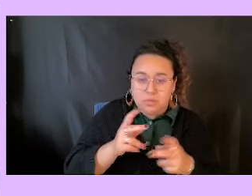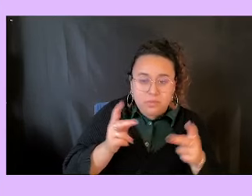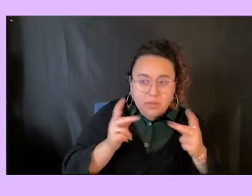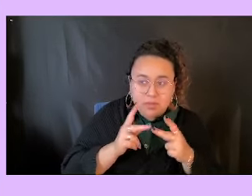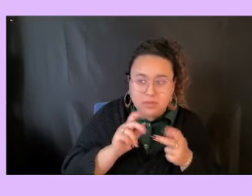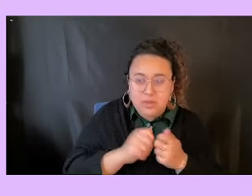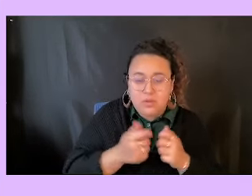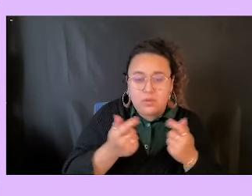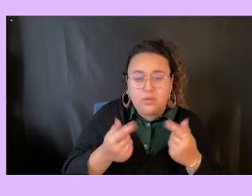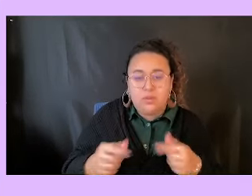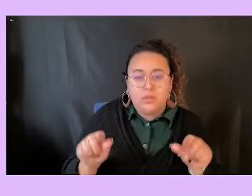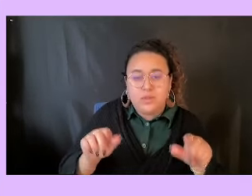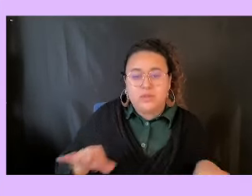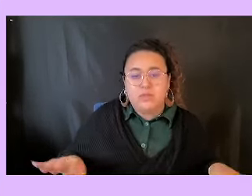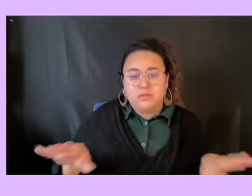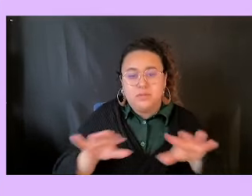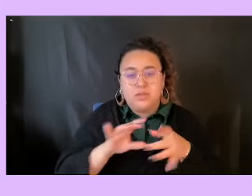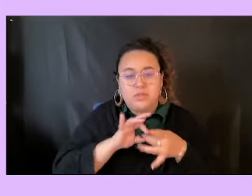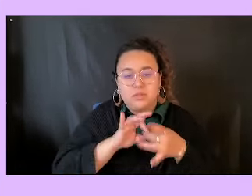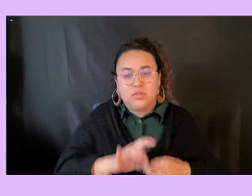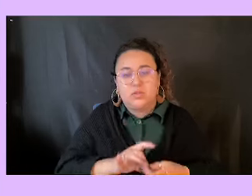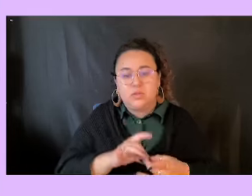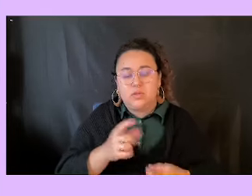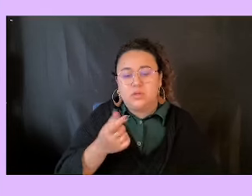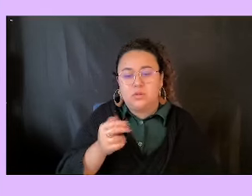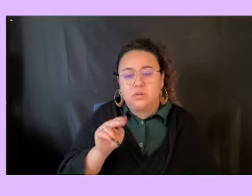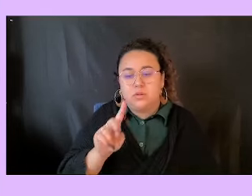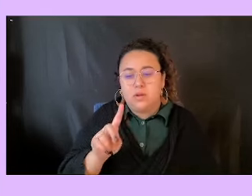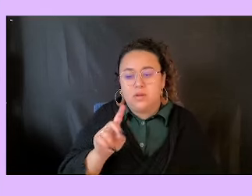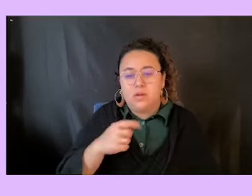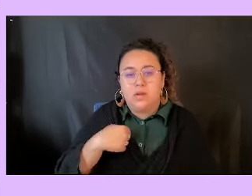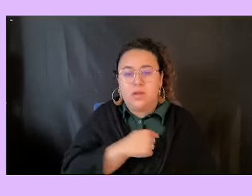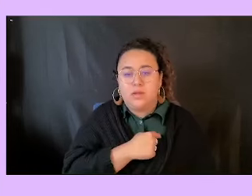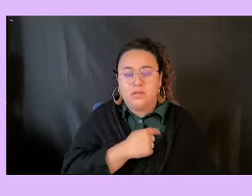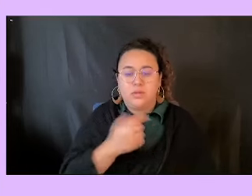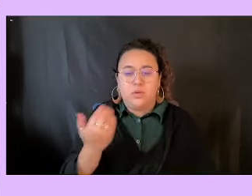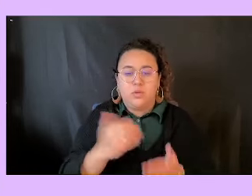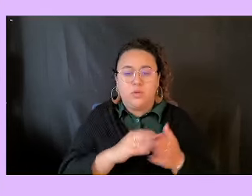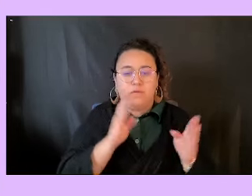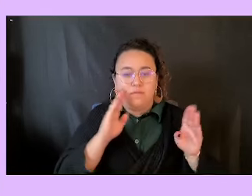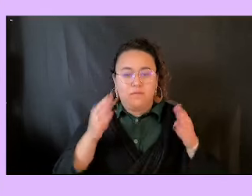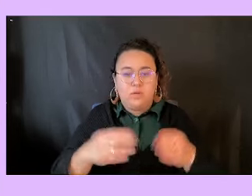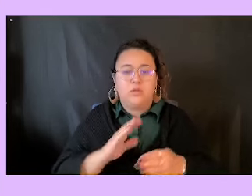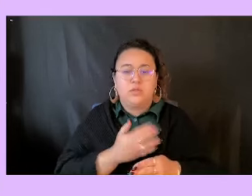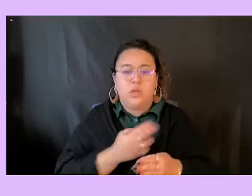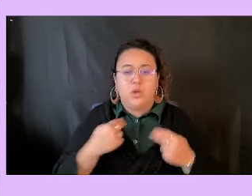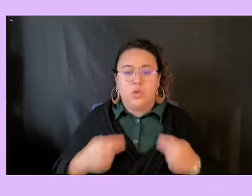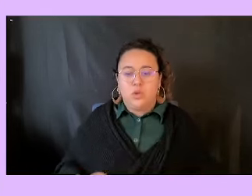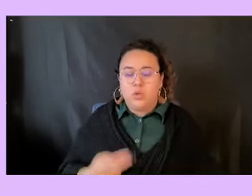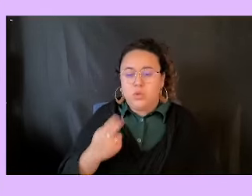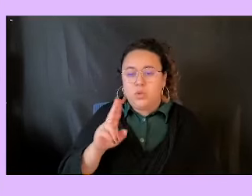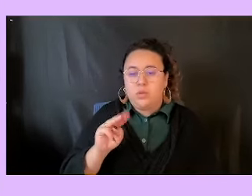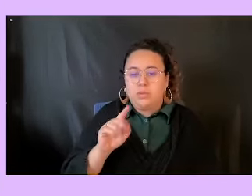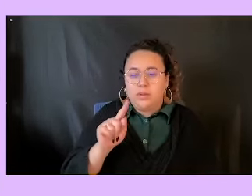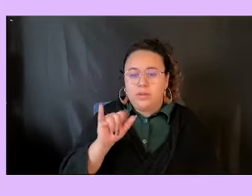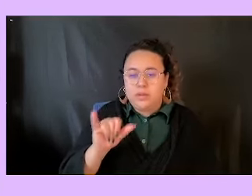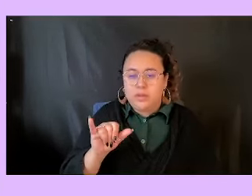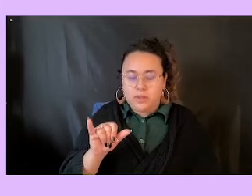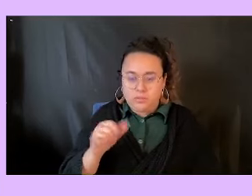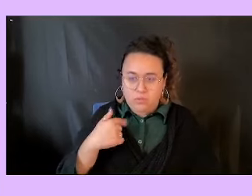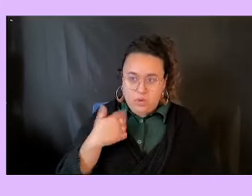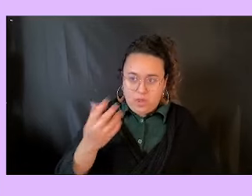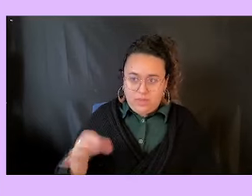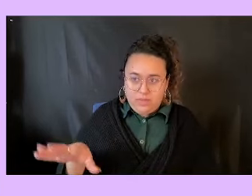green spaces ground us and recenter our humanity. And if we're out there long enough, you'd be